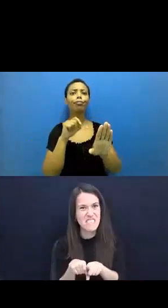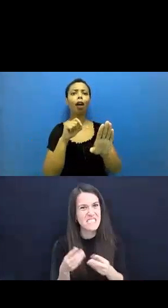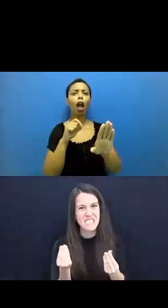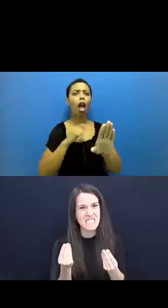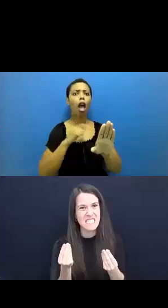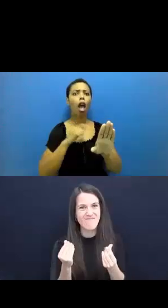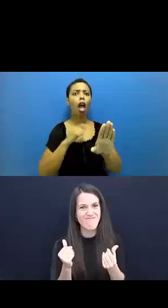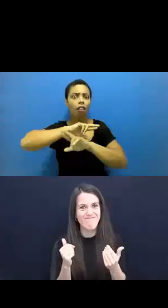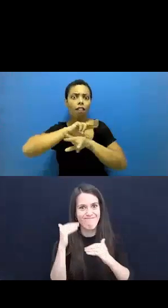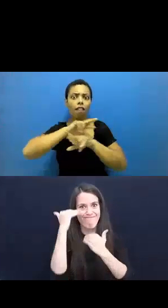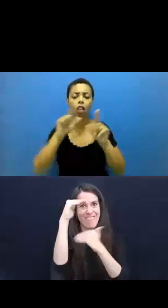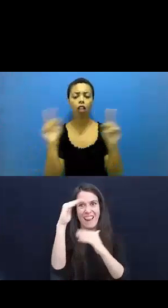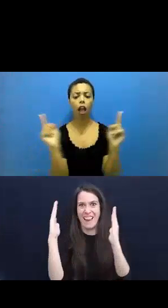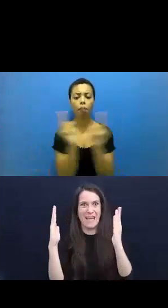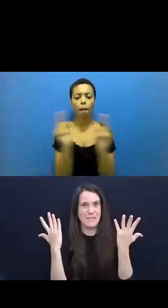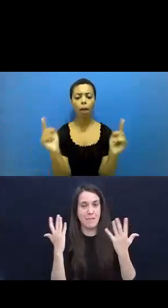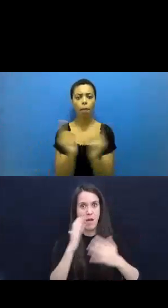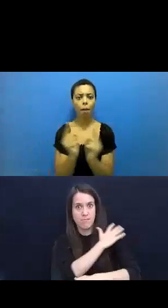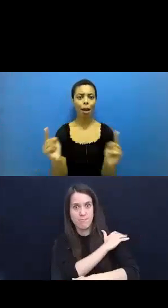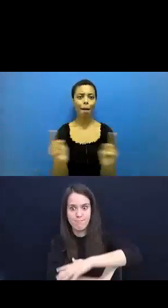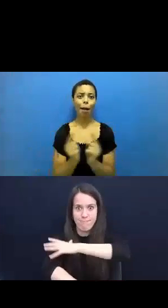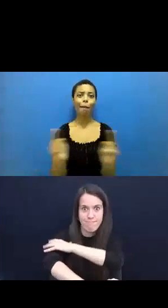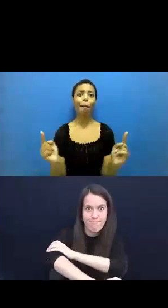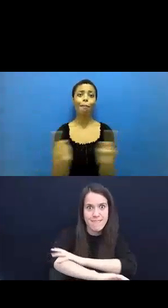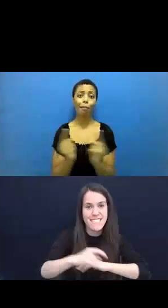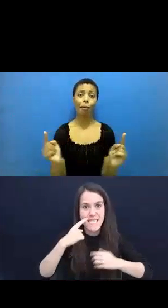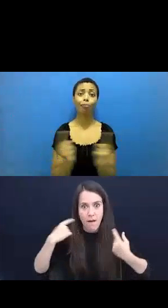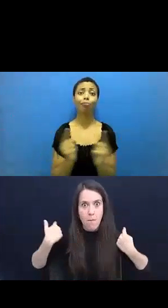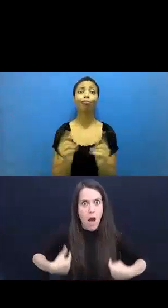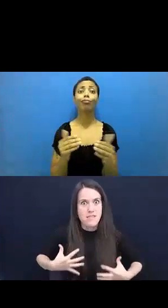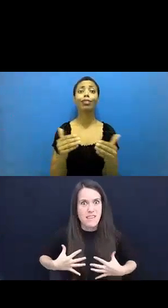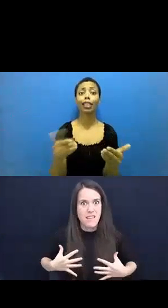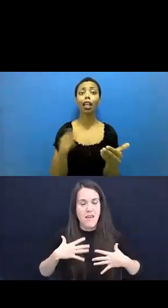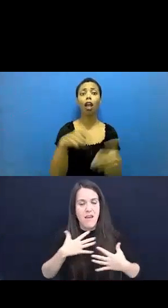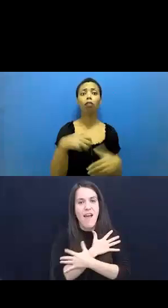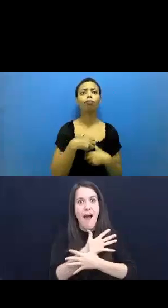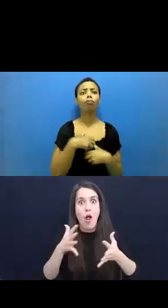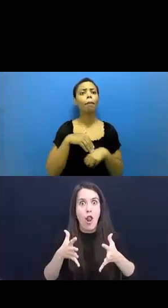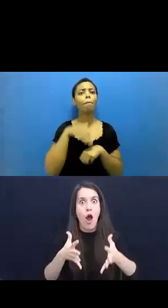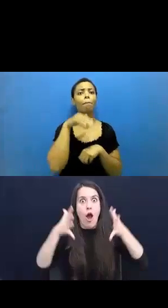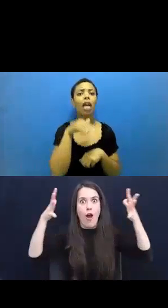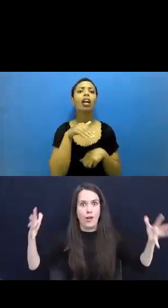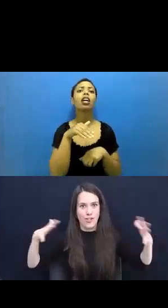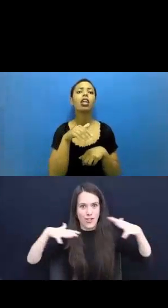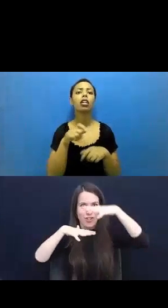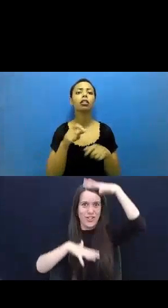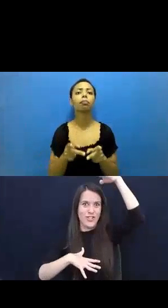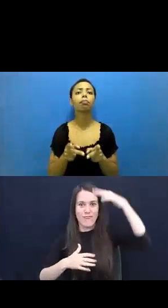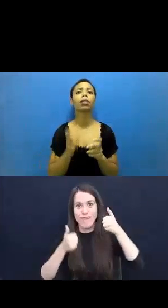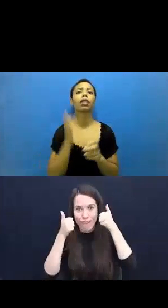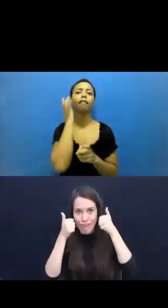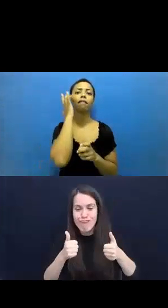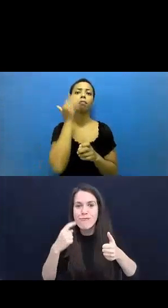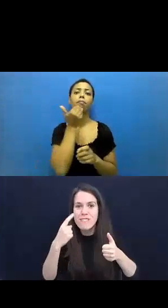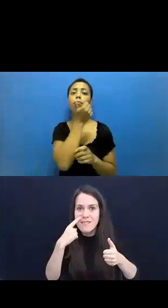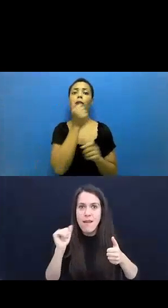sizes. More sensitive body areas allow for larger actuator grids as displays, subject